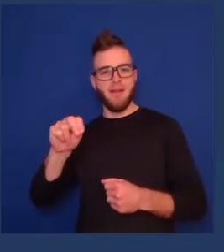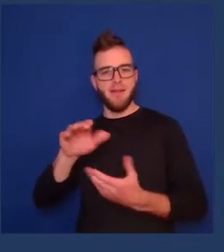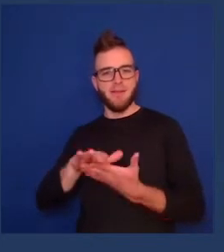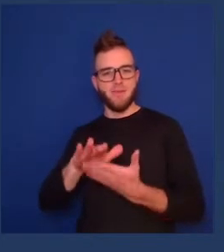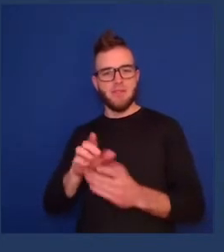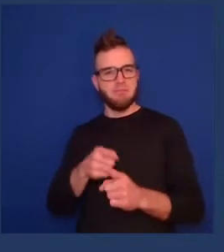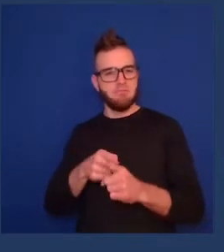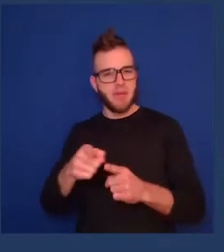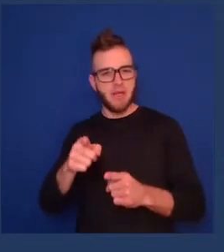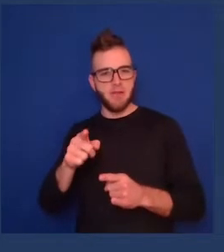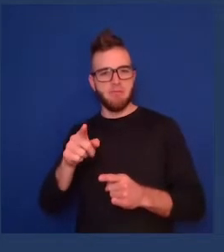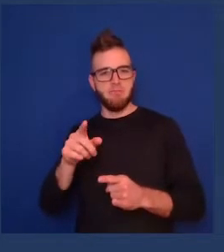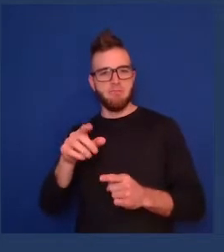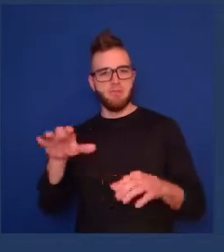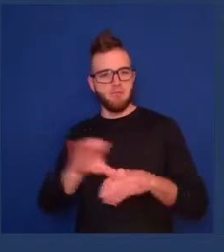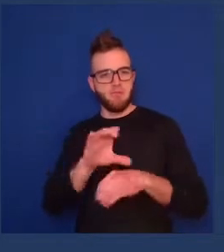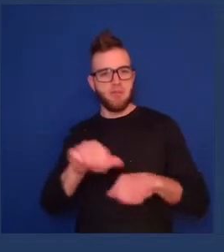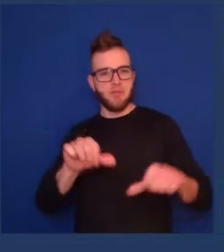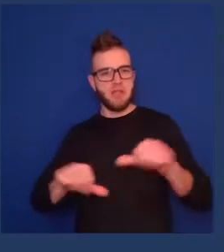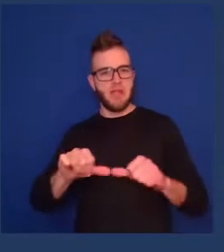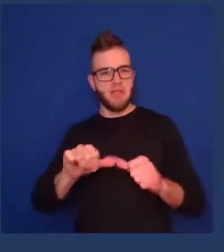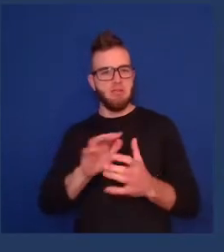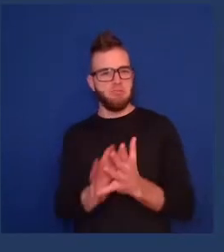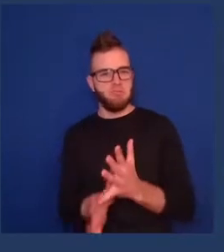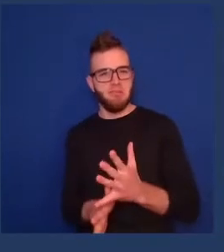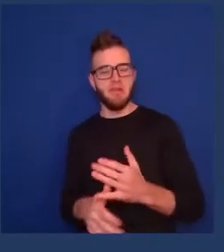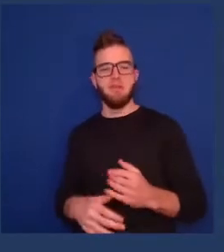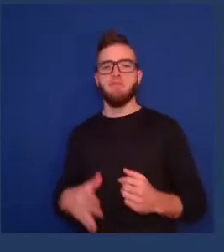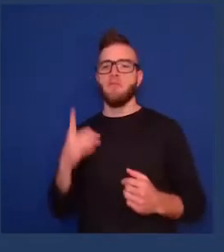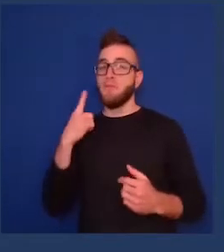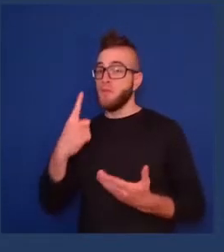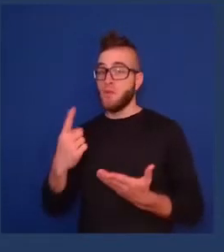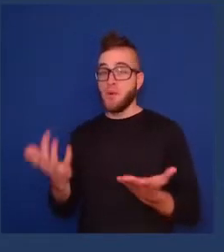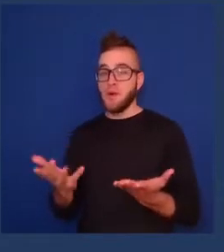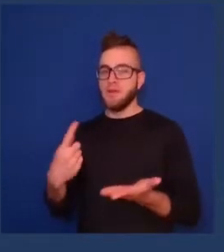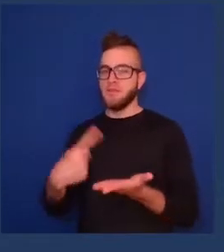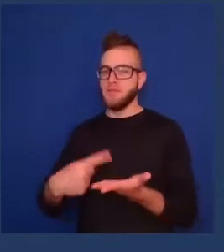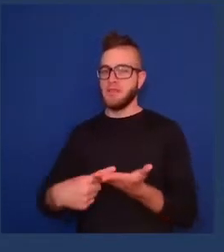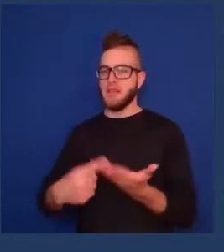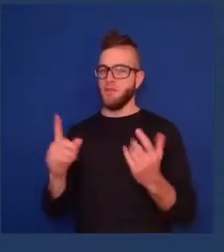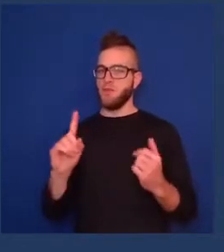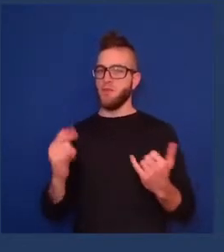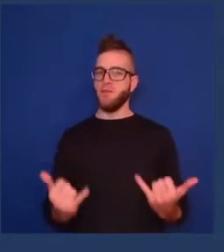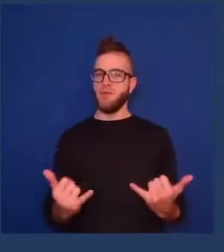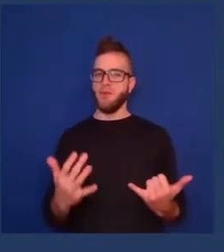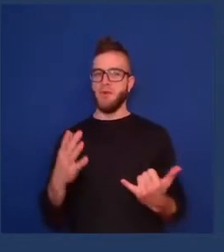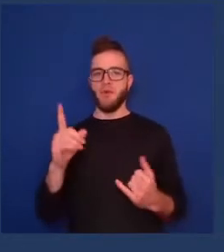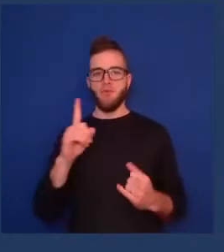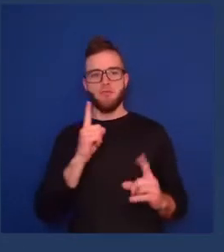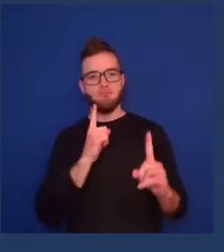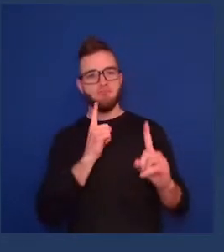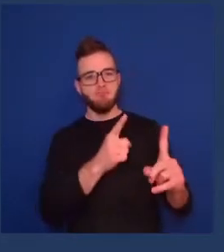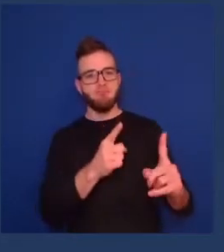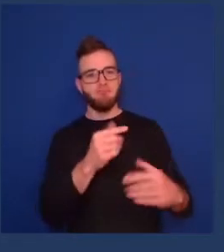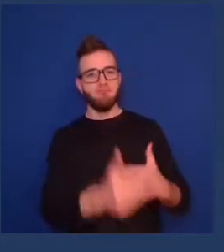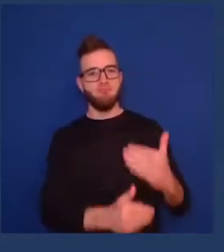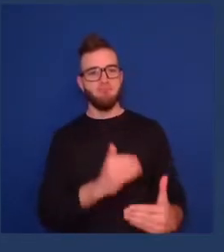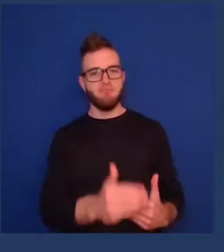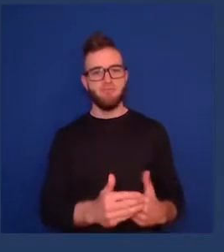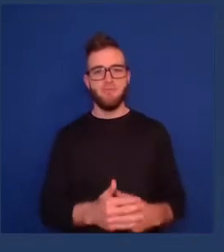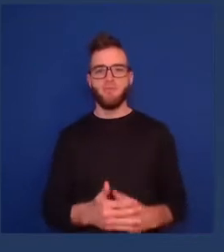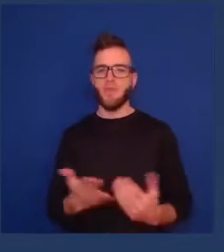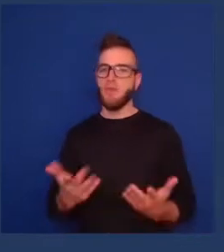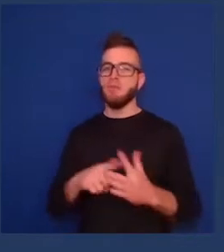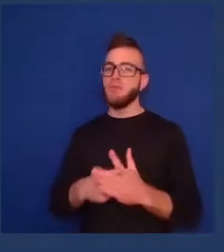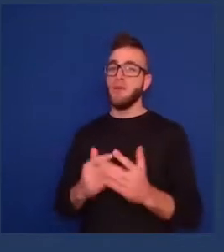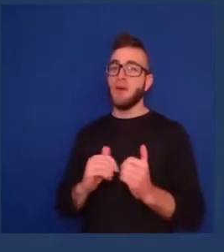to discuss where we are now and where we're headed and some important next steps. So let me start by welcoming you, Brad, to your own